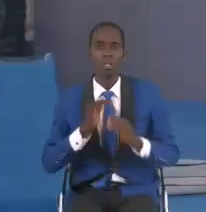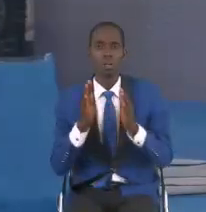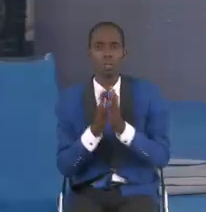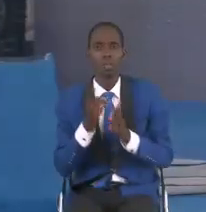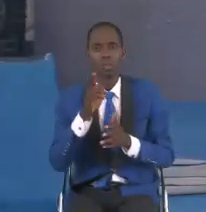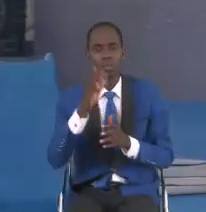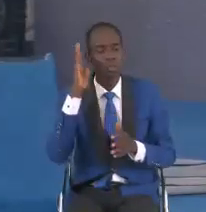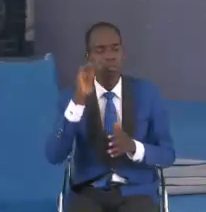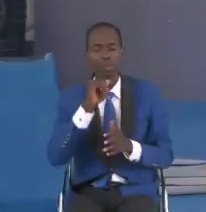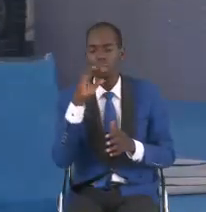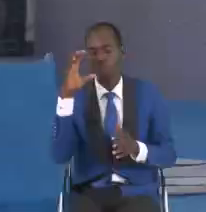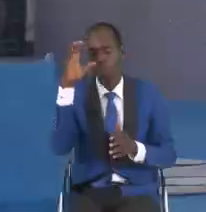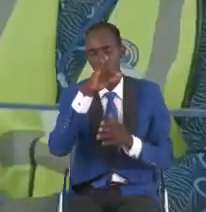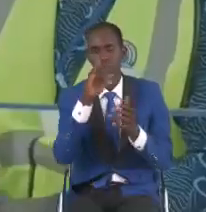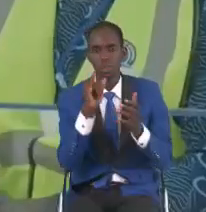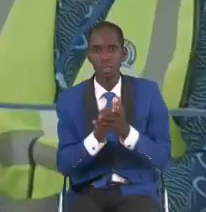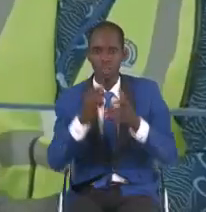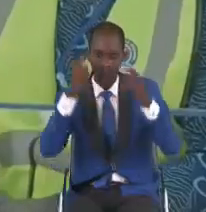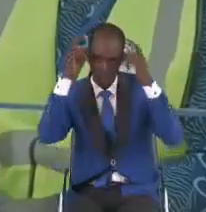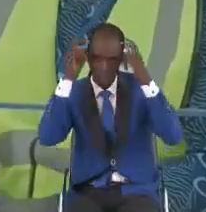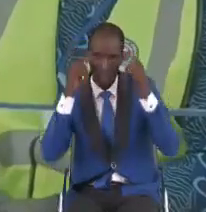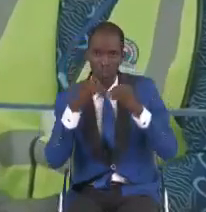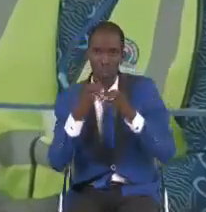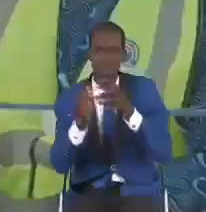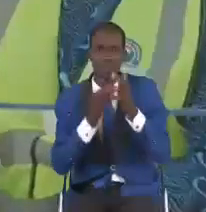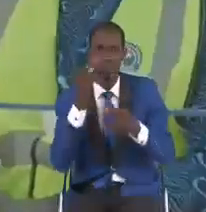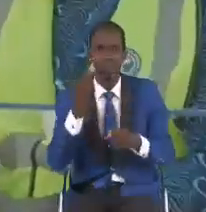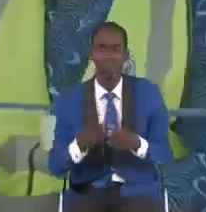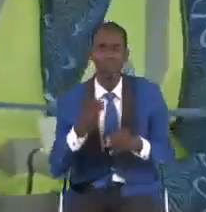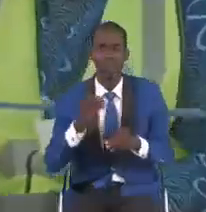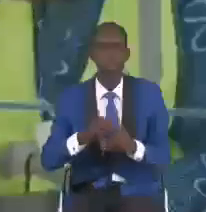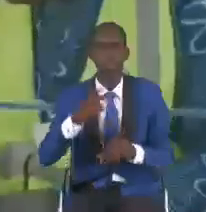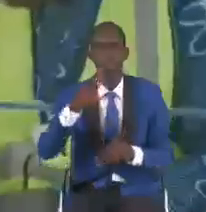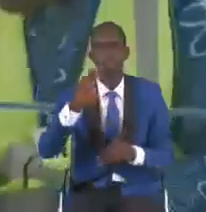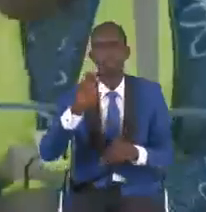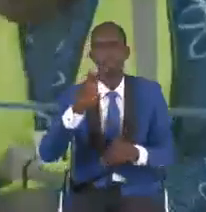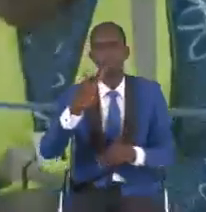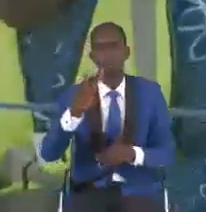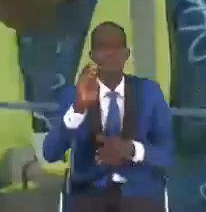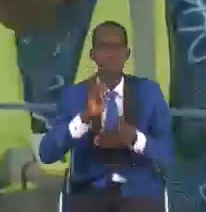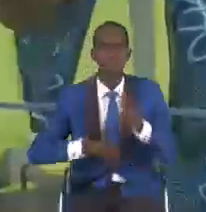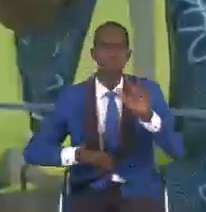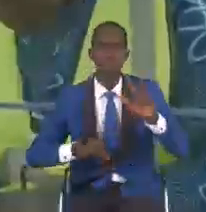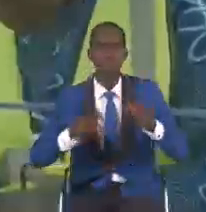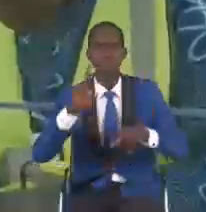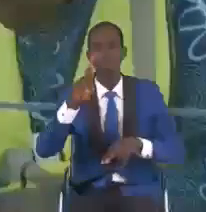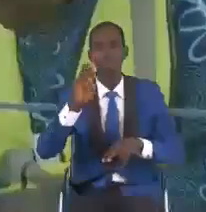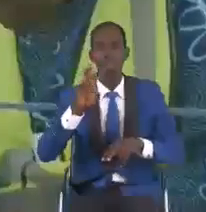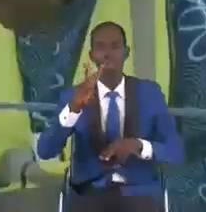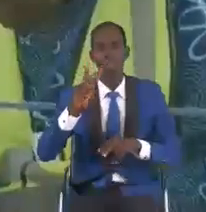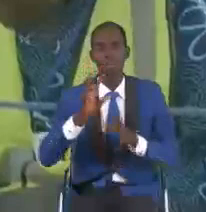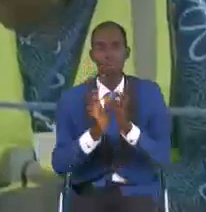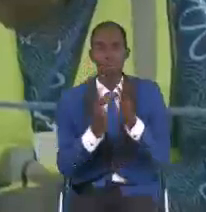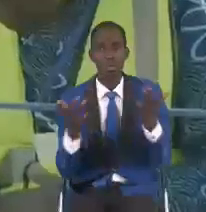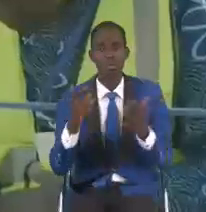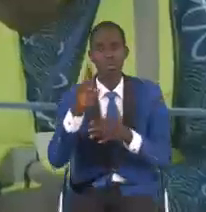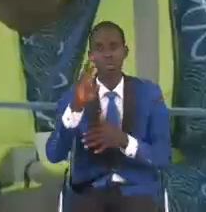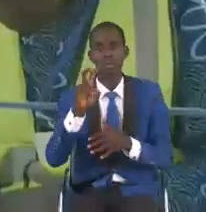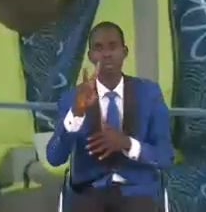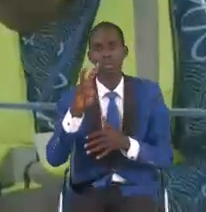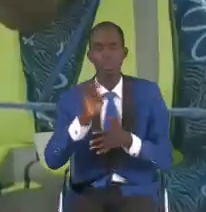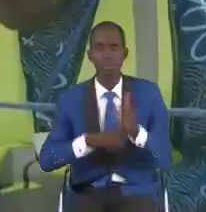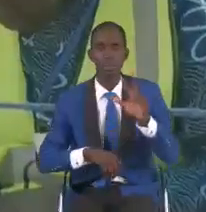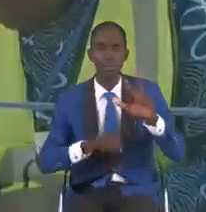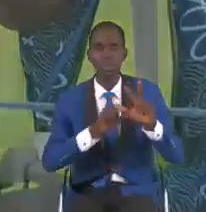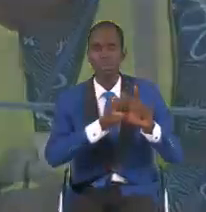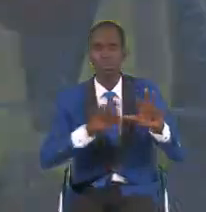that crown in Jesus' name. Revelation chapter 3, I'm reading from verse 11. Revelation chapter